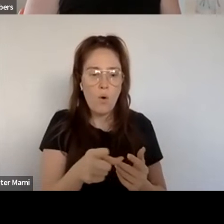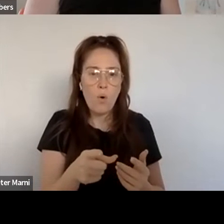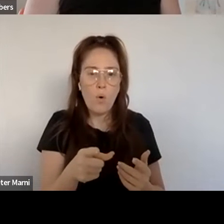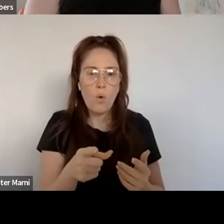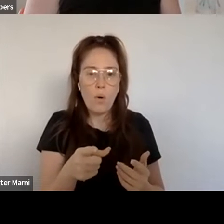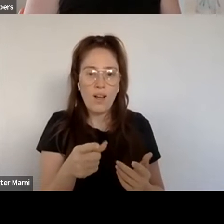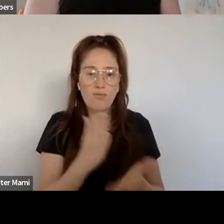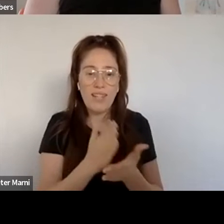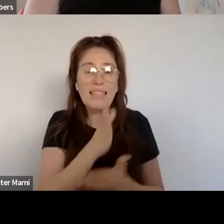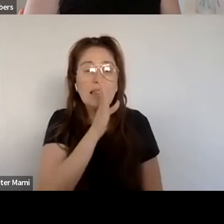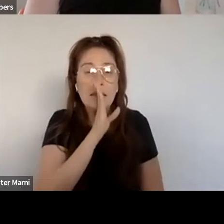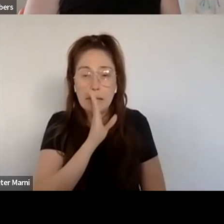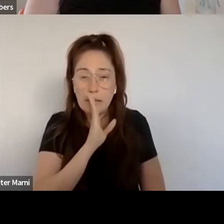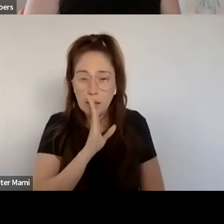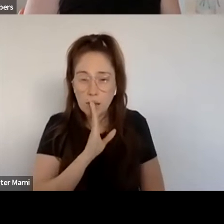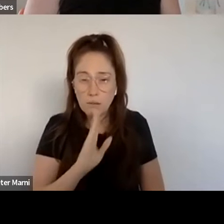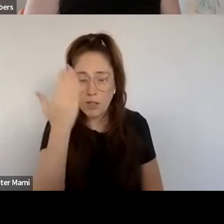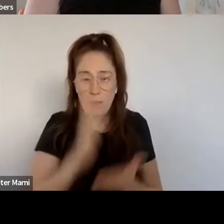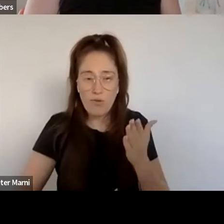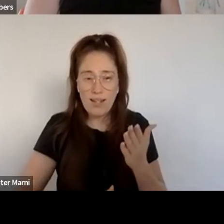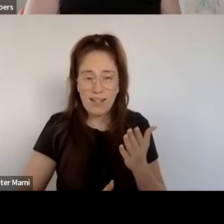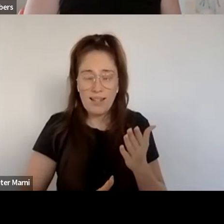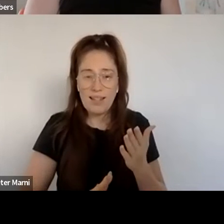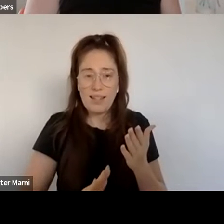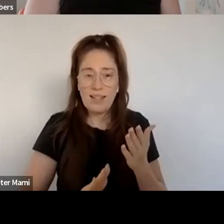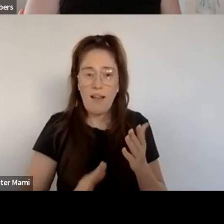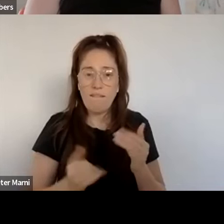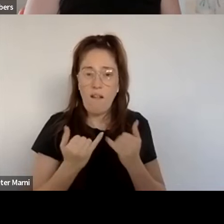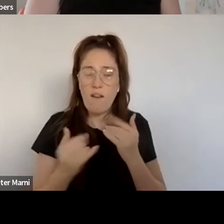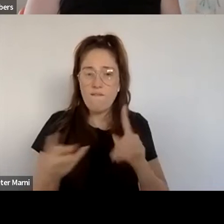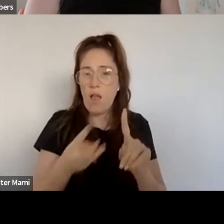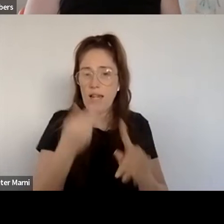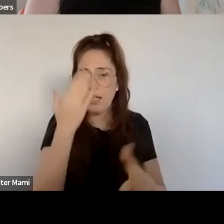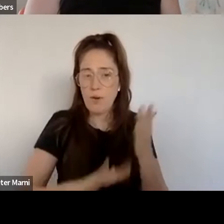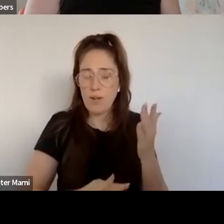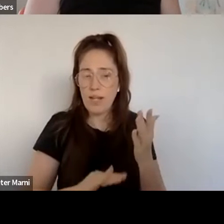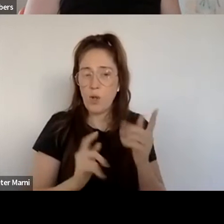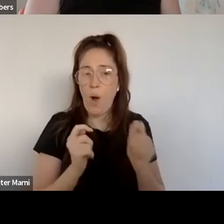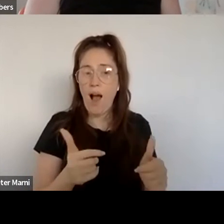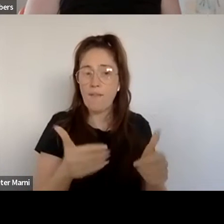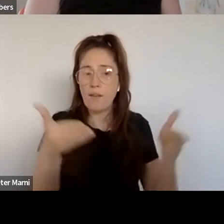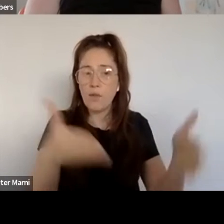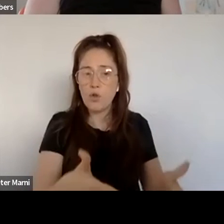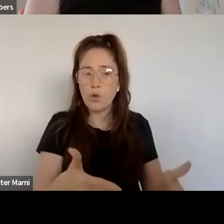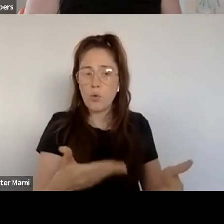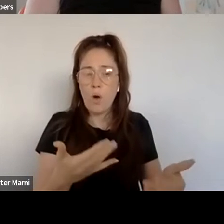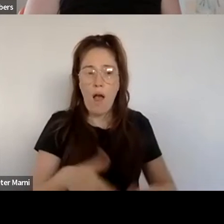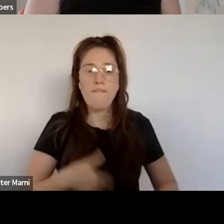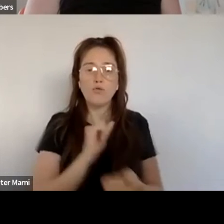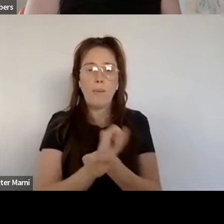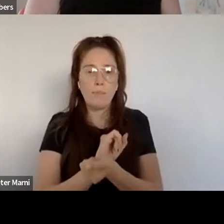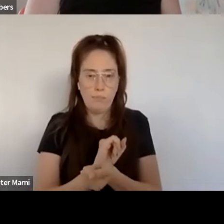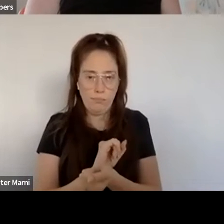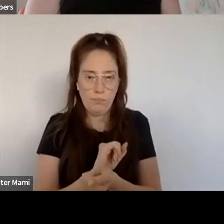death. So for many, many, many years, I was stuck in that place. And then through